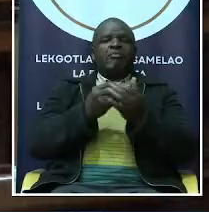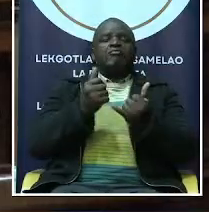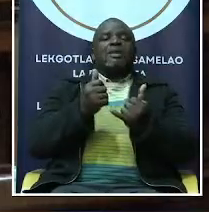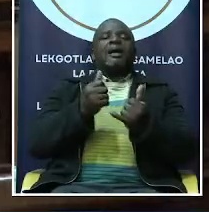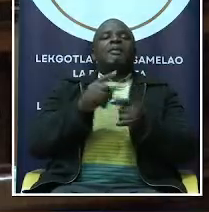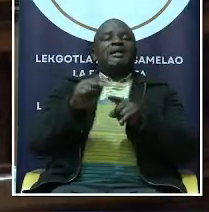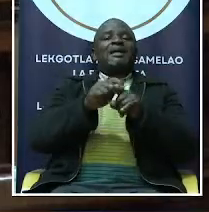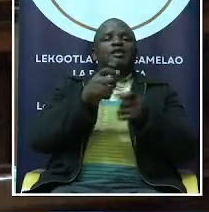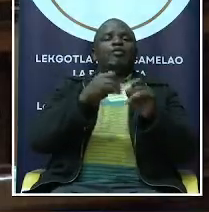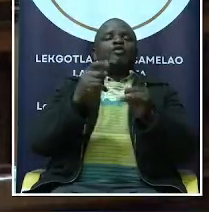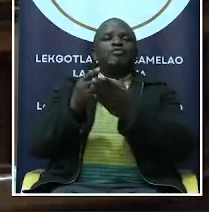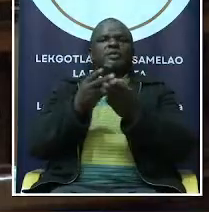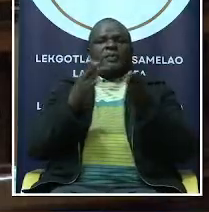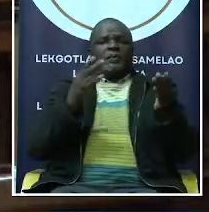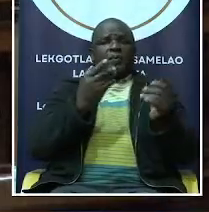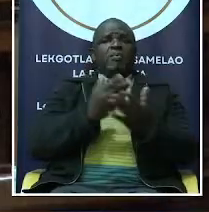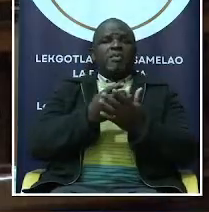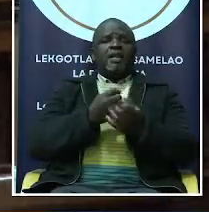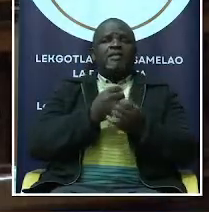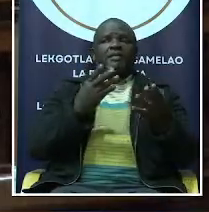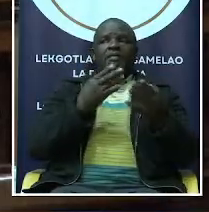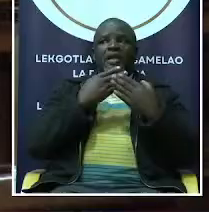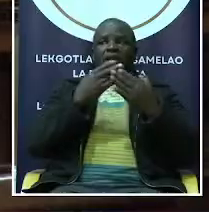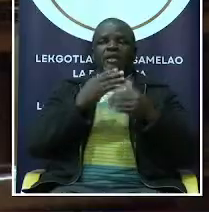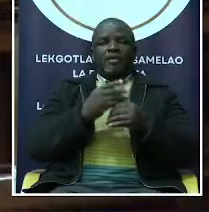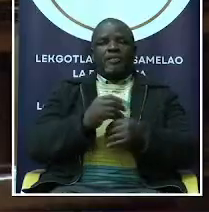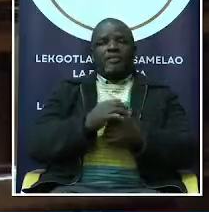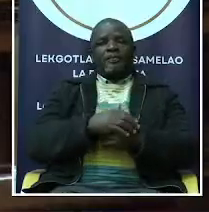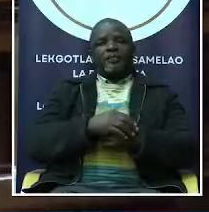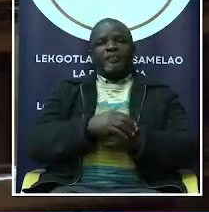training opportunities. As I thank you, Speaker.